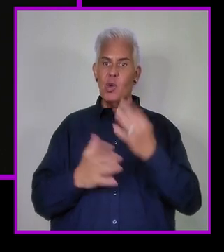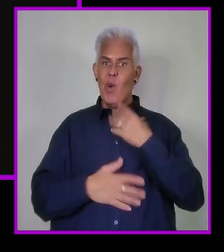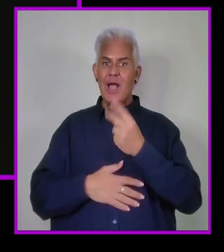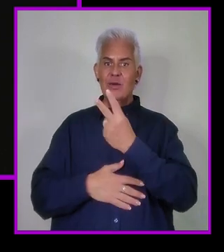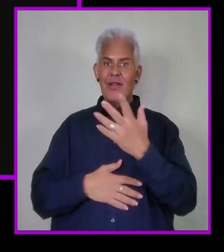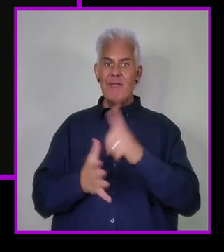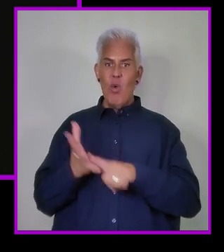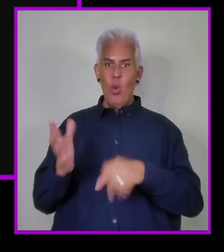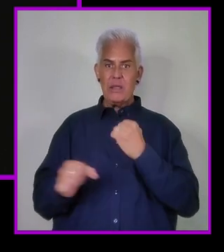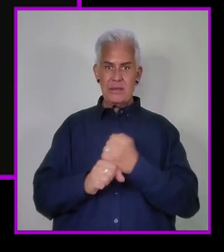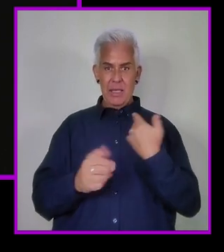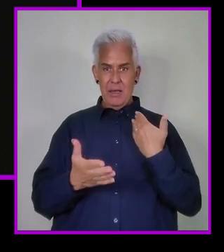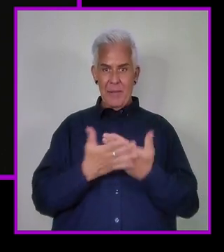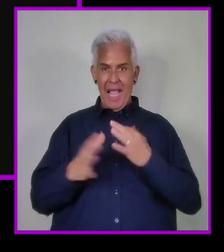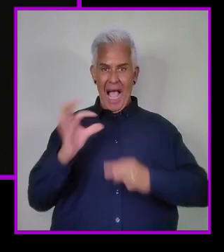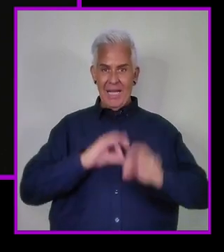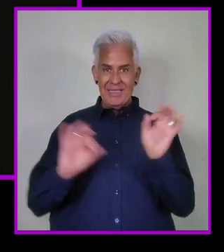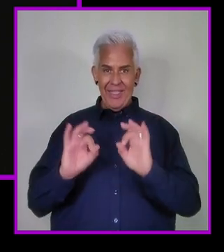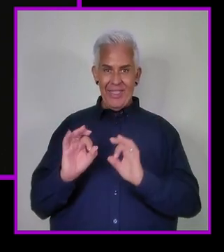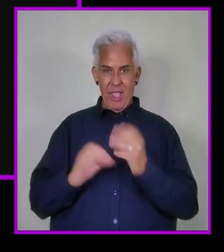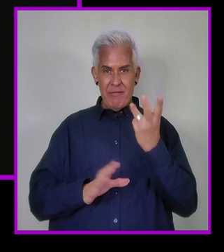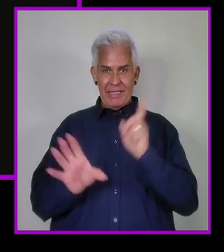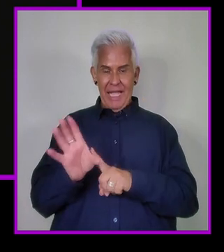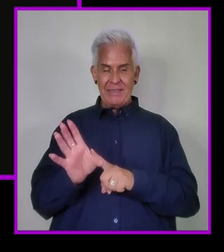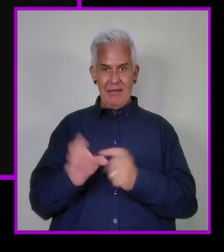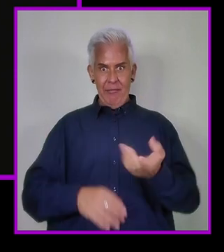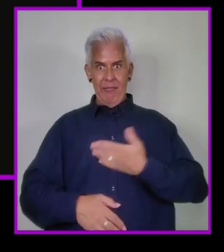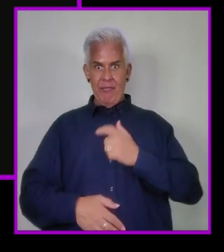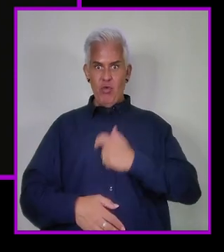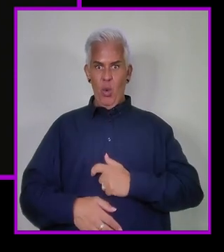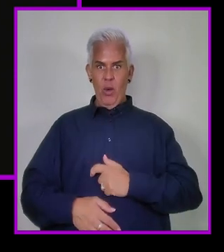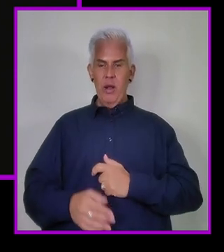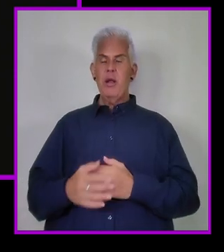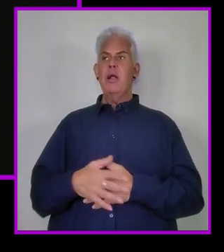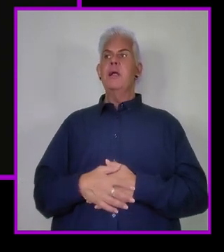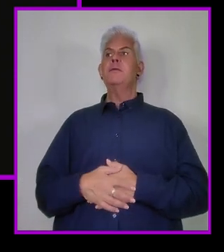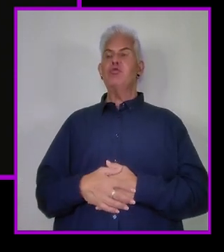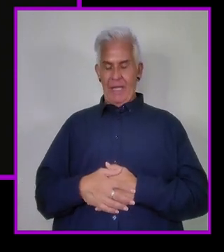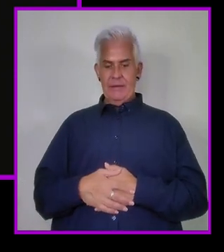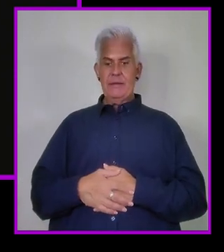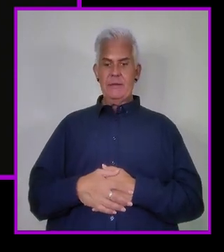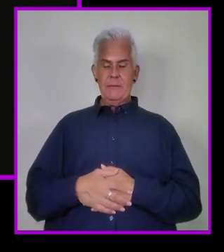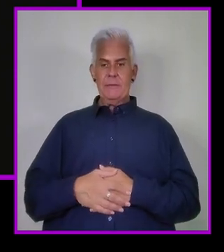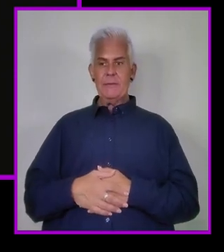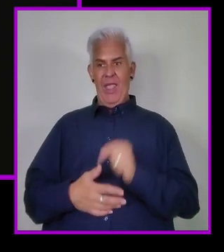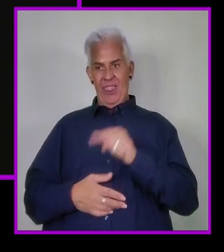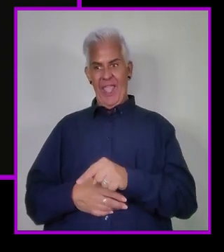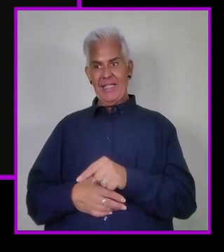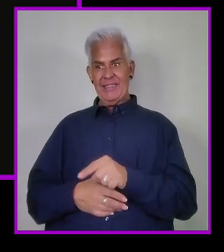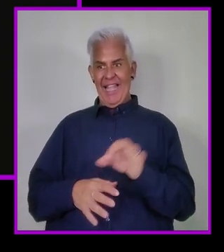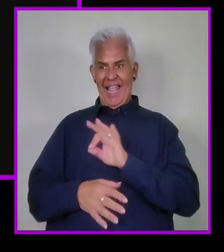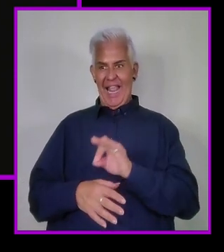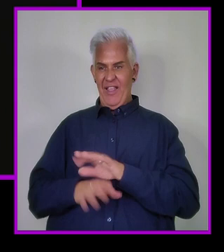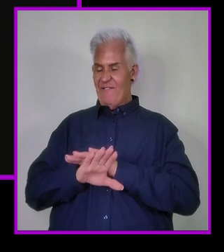Hadn't done any acting in 3 years, and then got this amazing part. And I said to myself, this is either going to be the last thing I ever do,